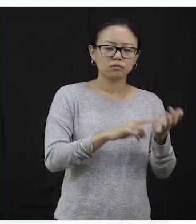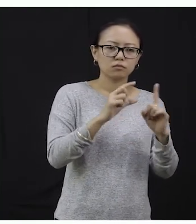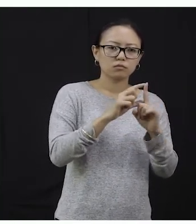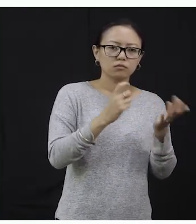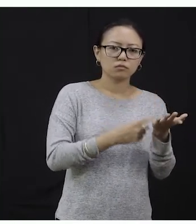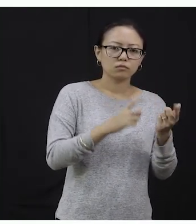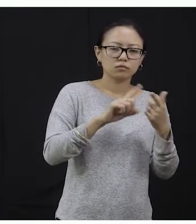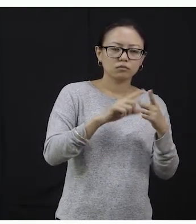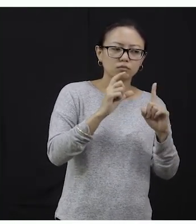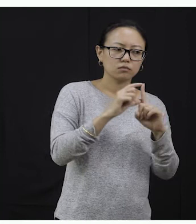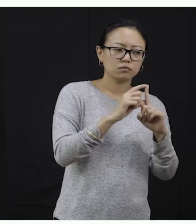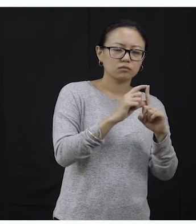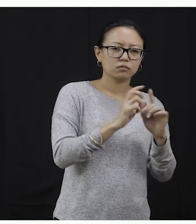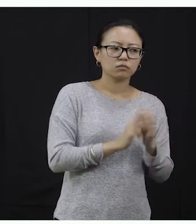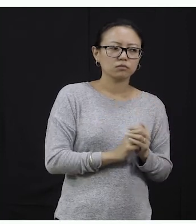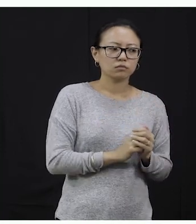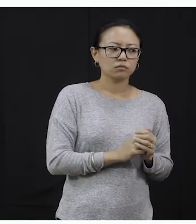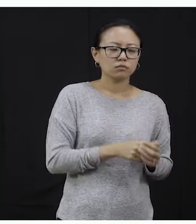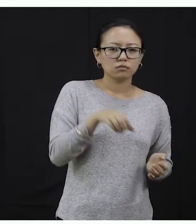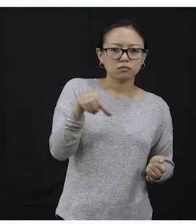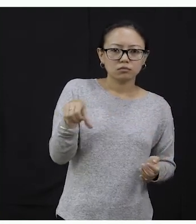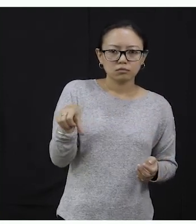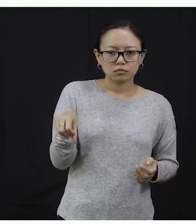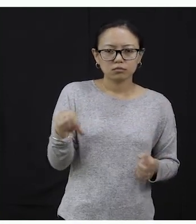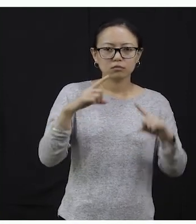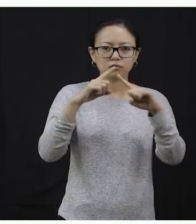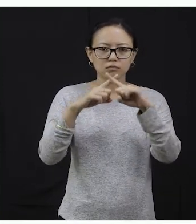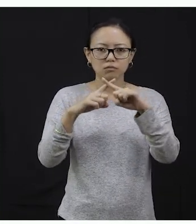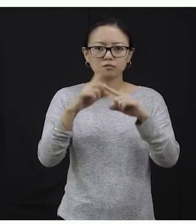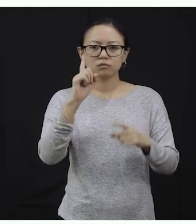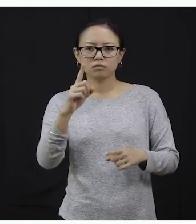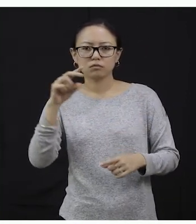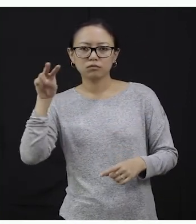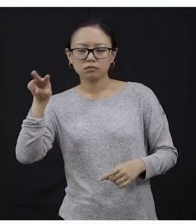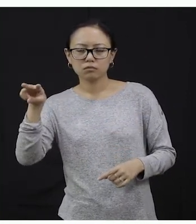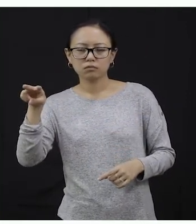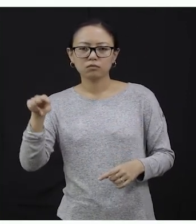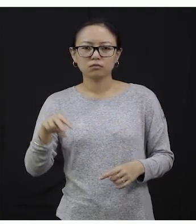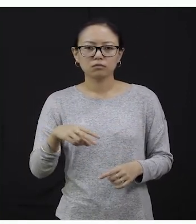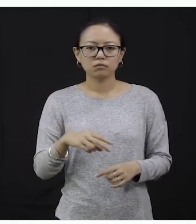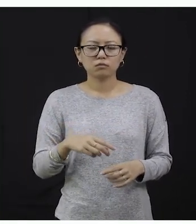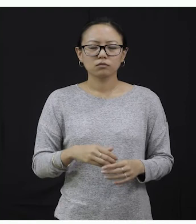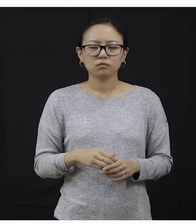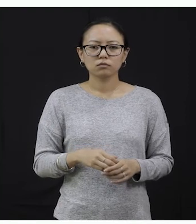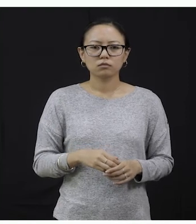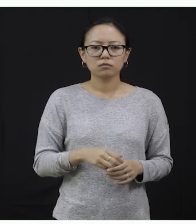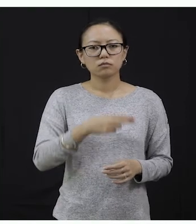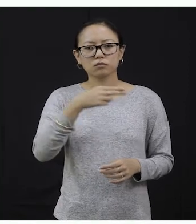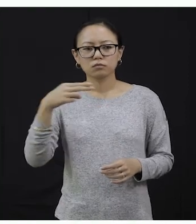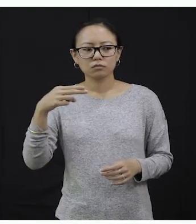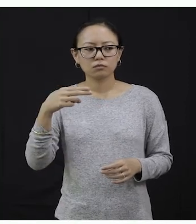place. So we will multiply with 100. So 9 into 100 is